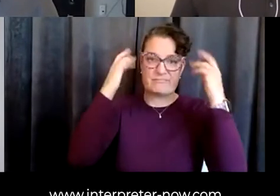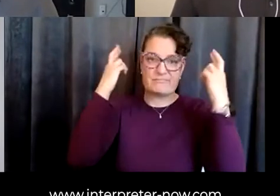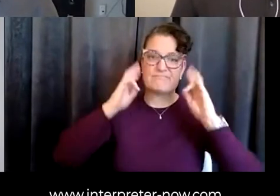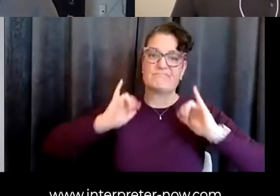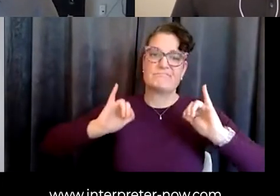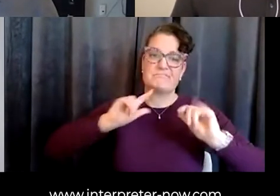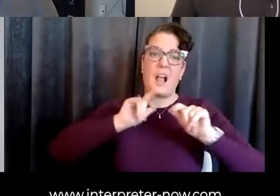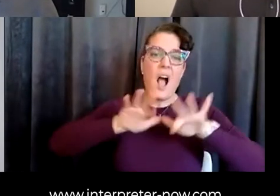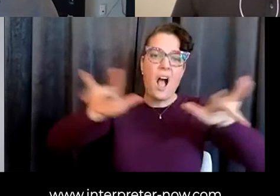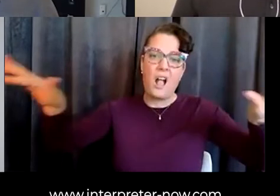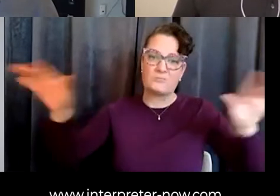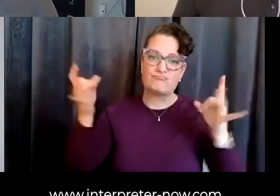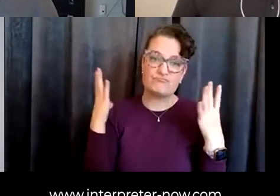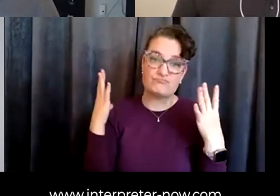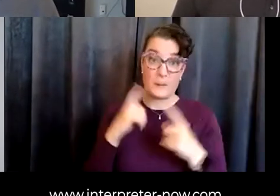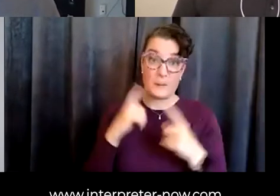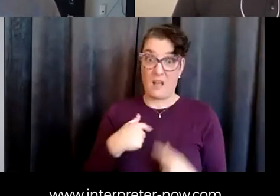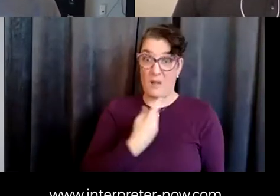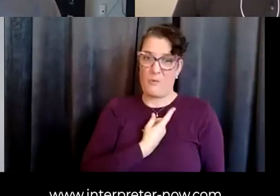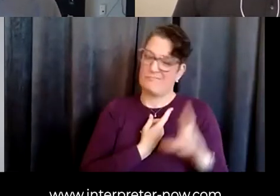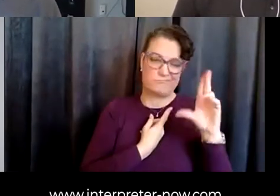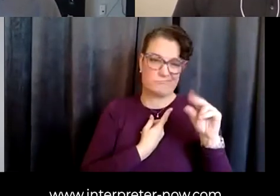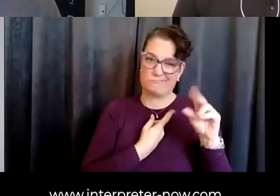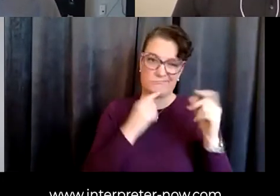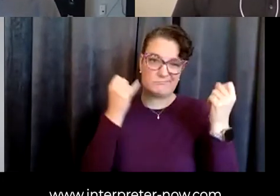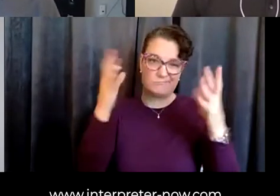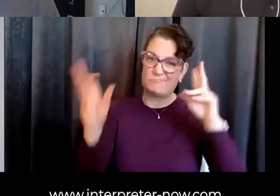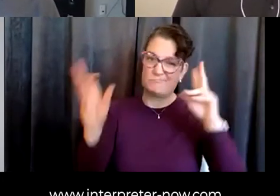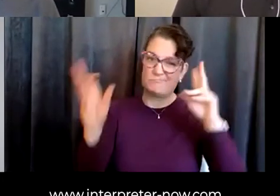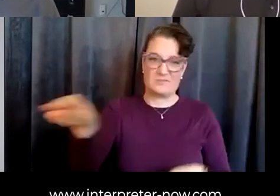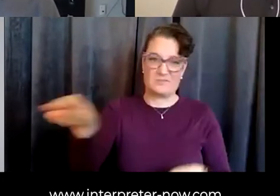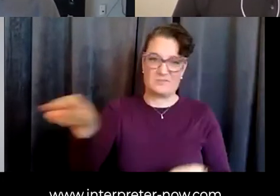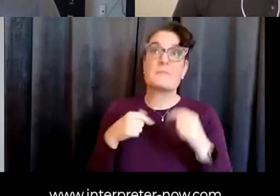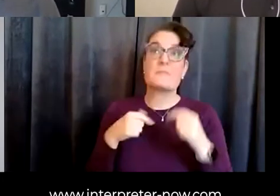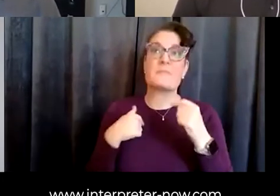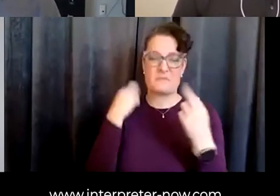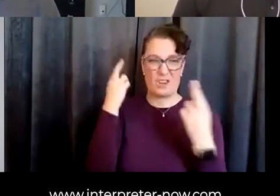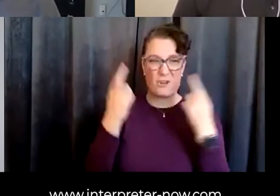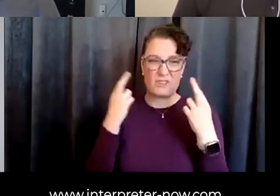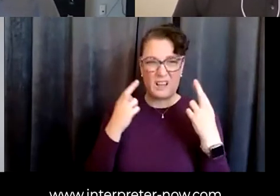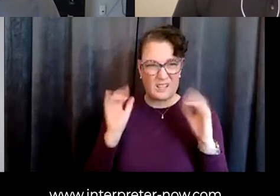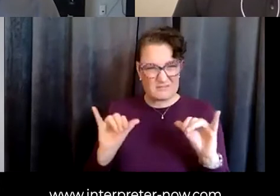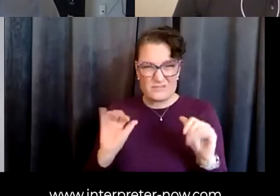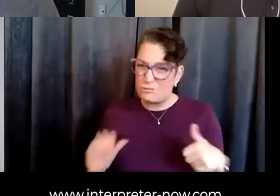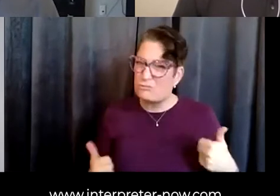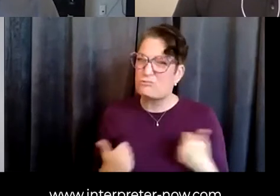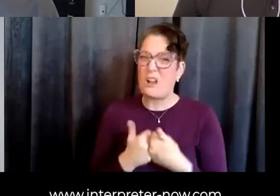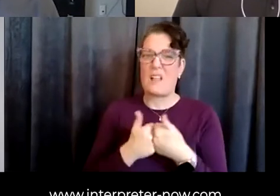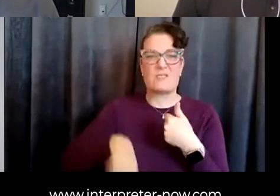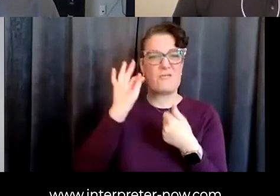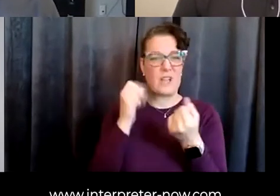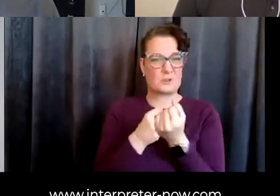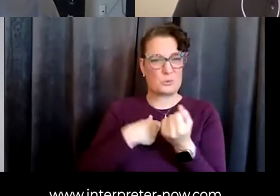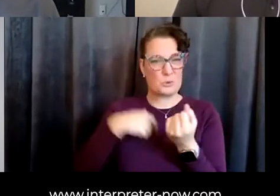how far from alone I was. So within that experience, I recognized how challenging it was to get the support you needed when you needed it